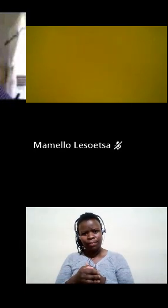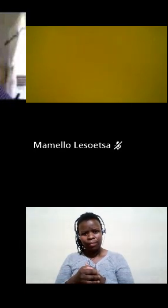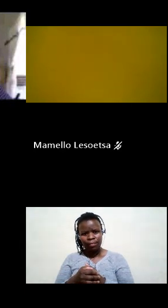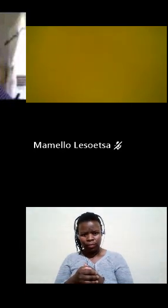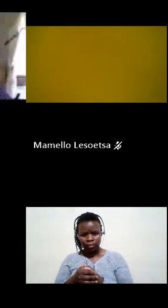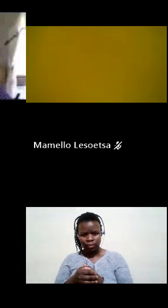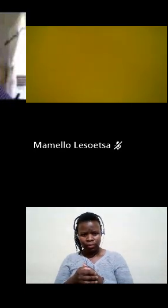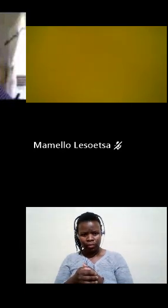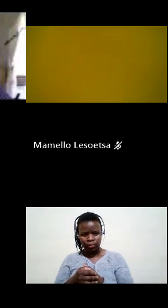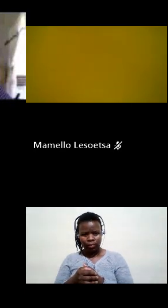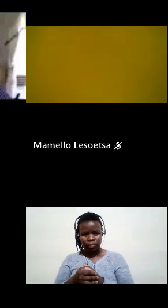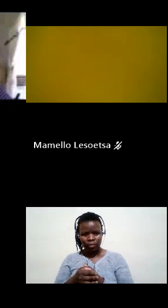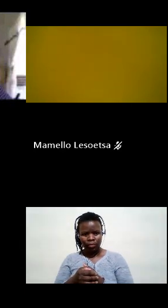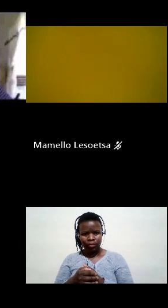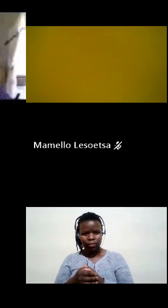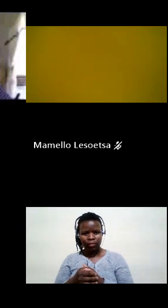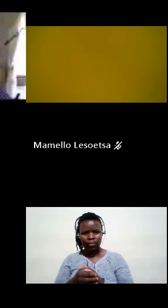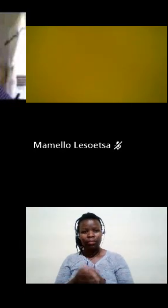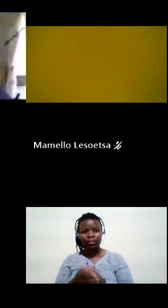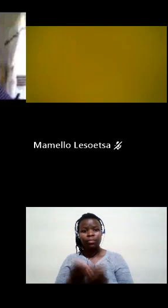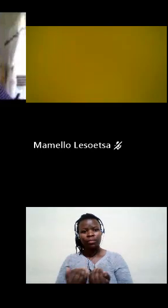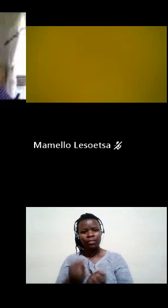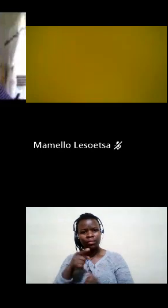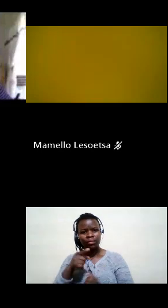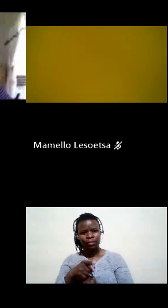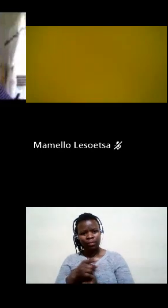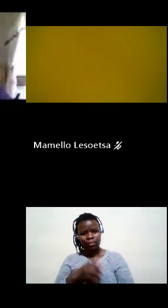as well. It sounds challenging for a lot of people.